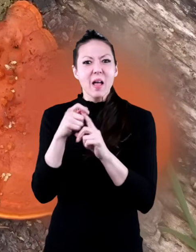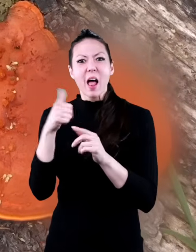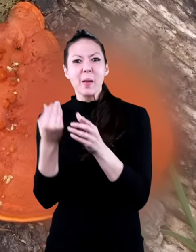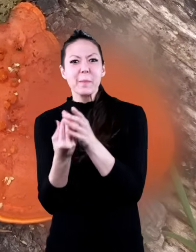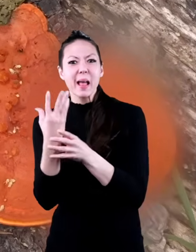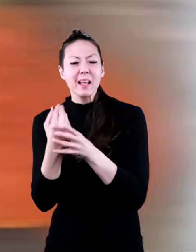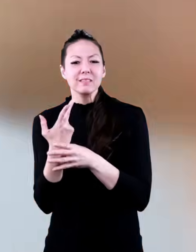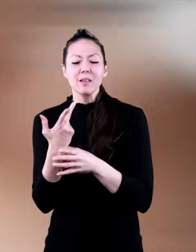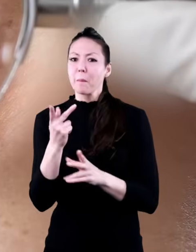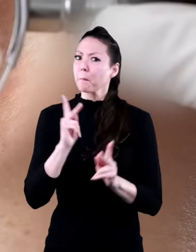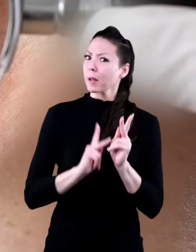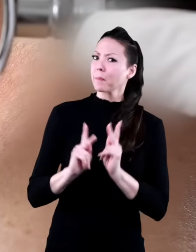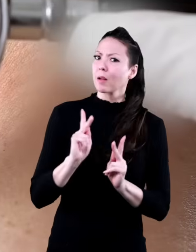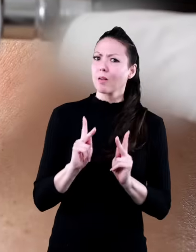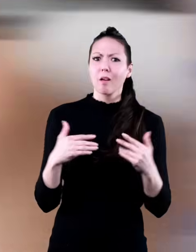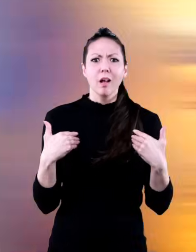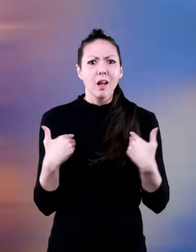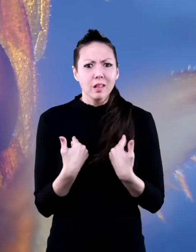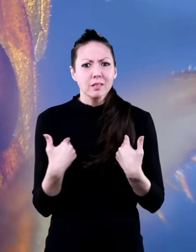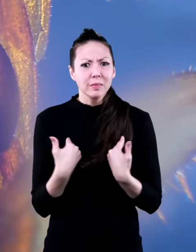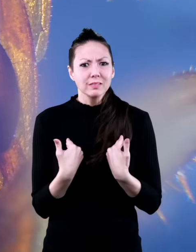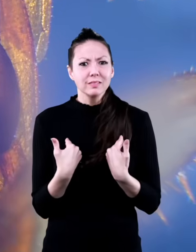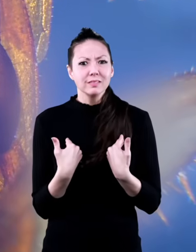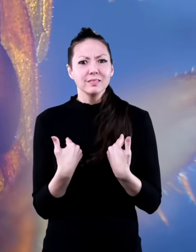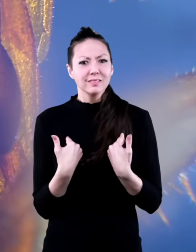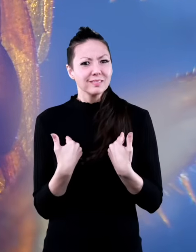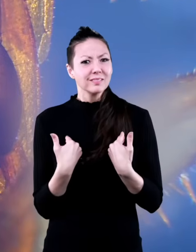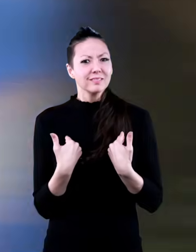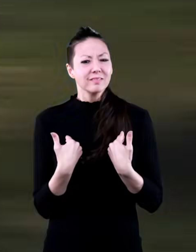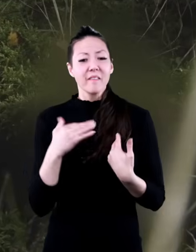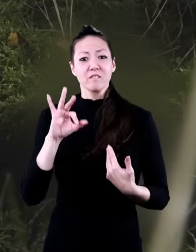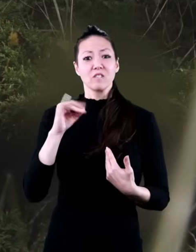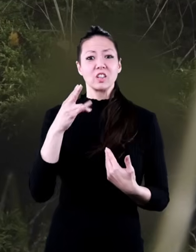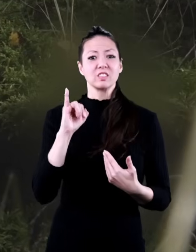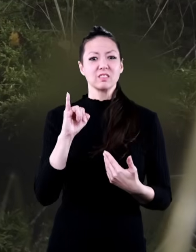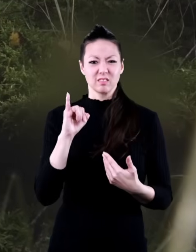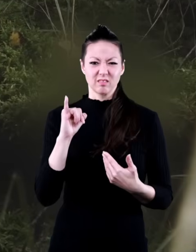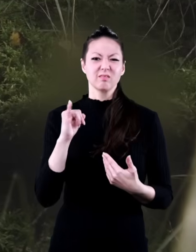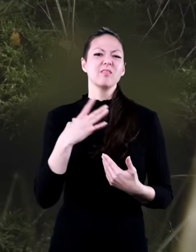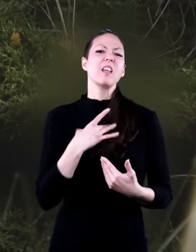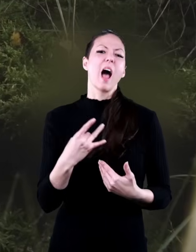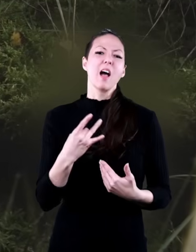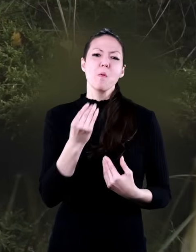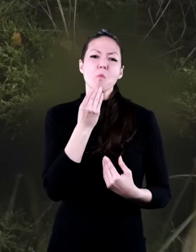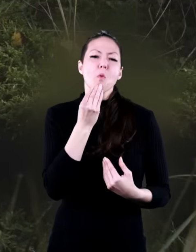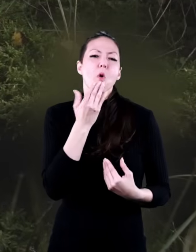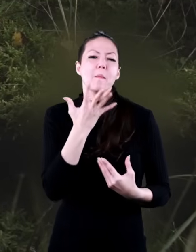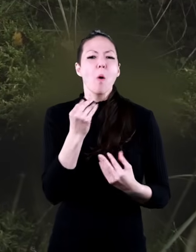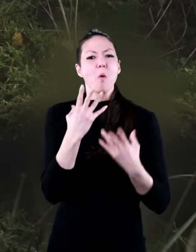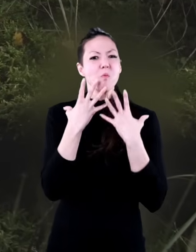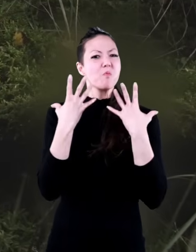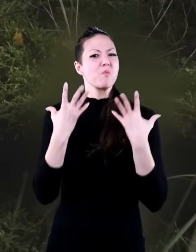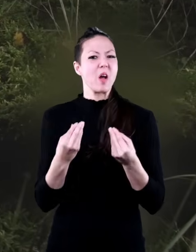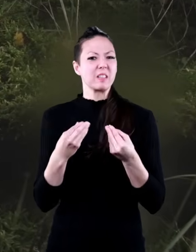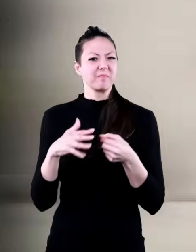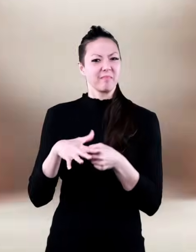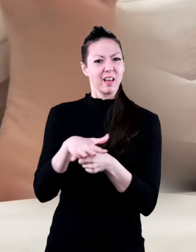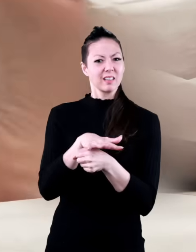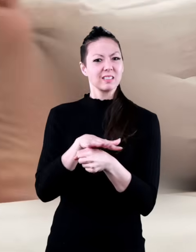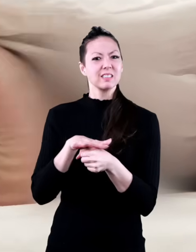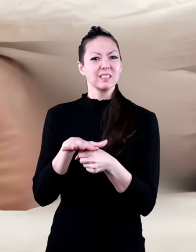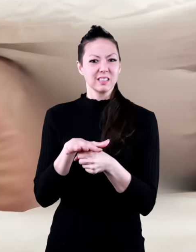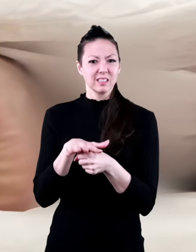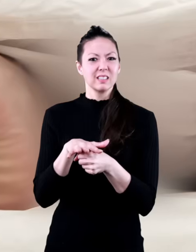other plants people or animals fungi like to live in warm and wet places